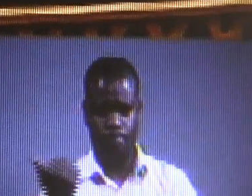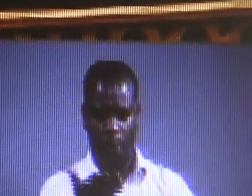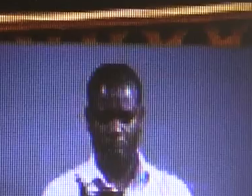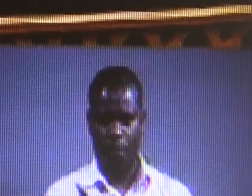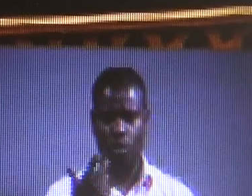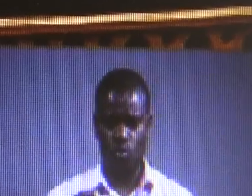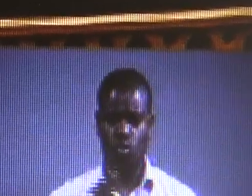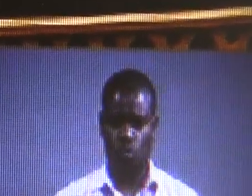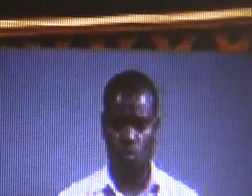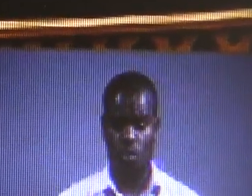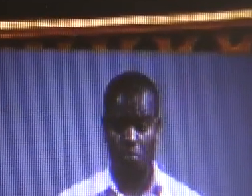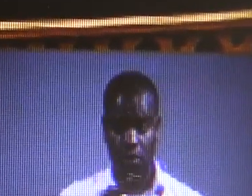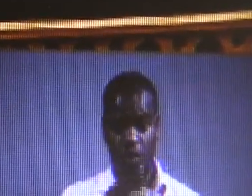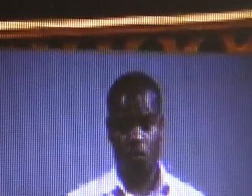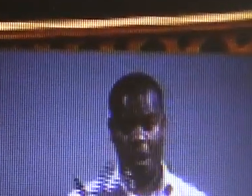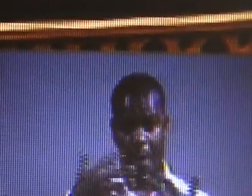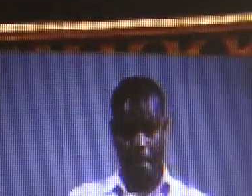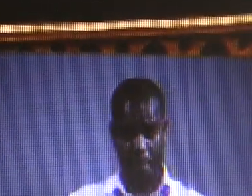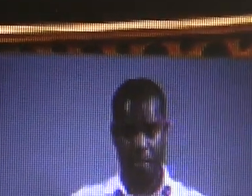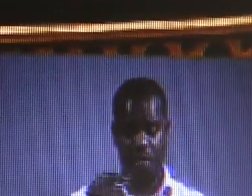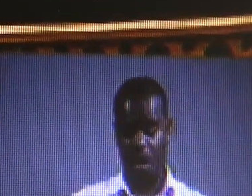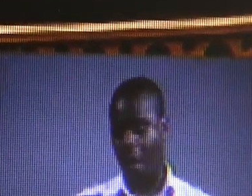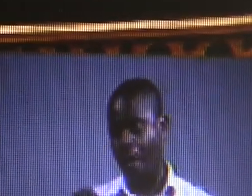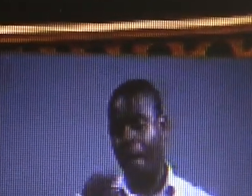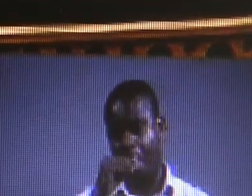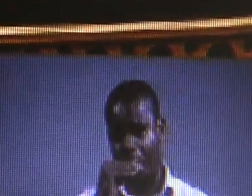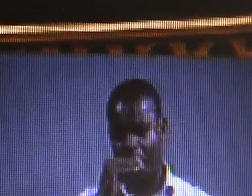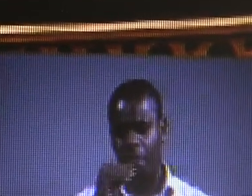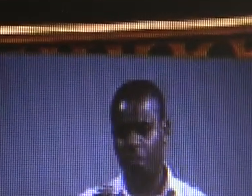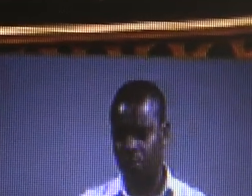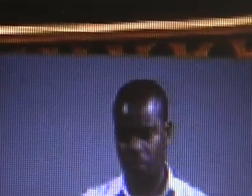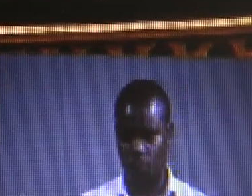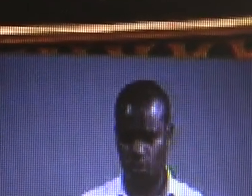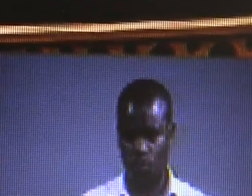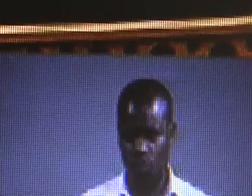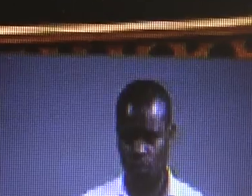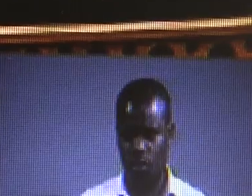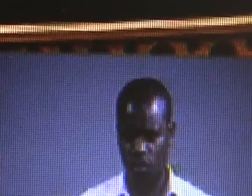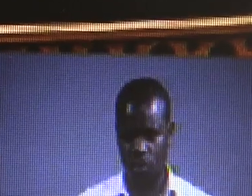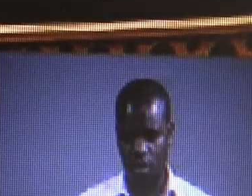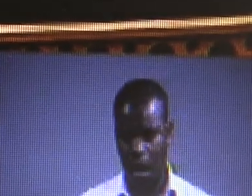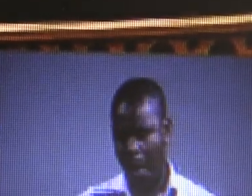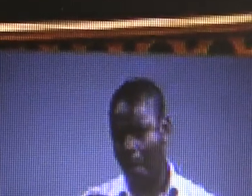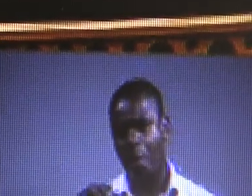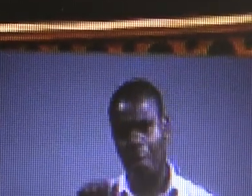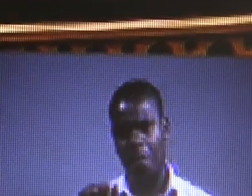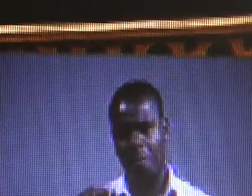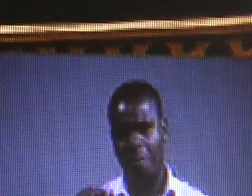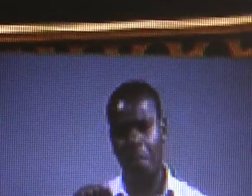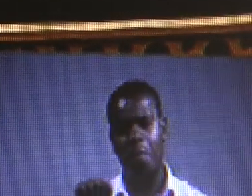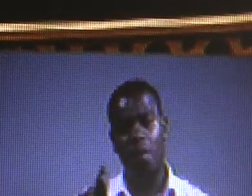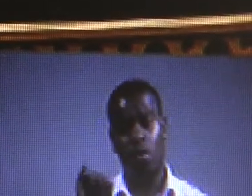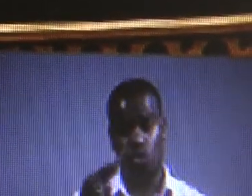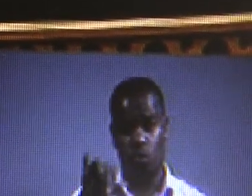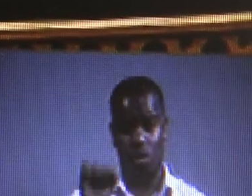for commercial and industrial purposes. I've played with him not to, because this is the policy